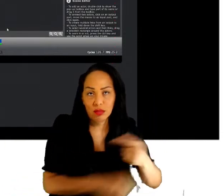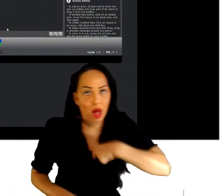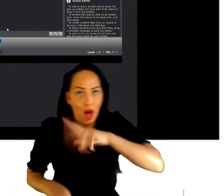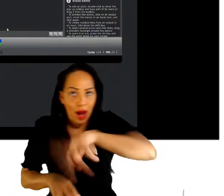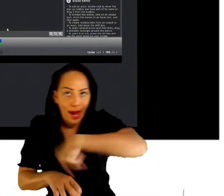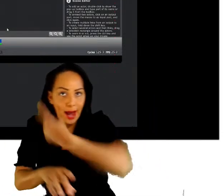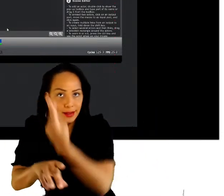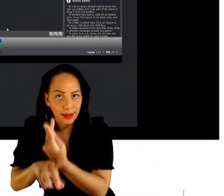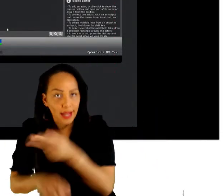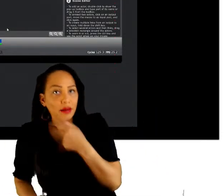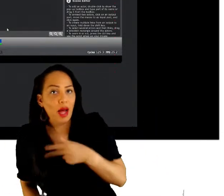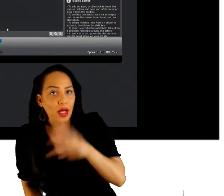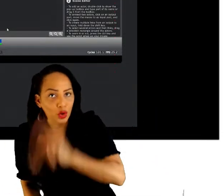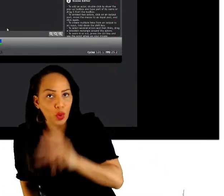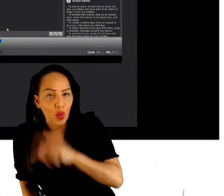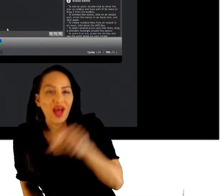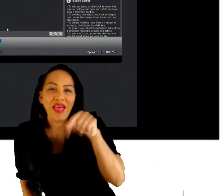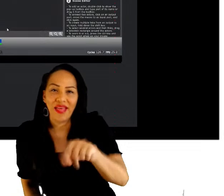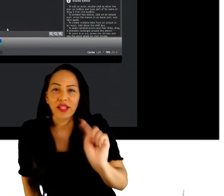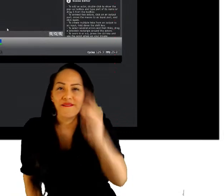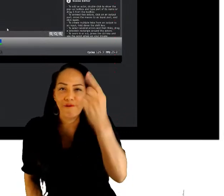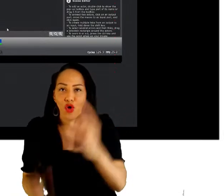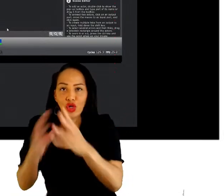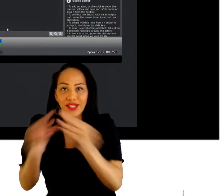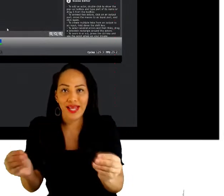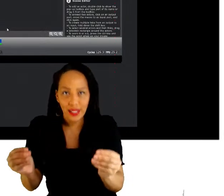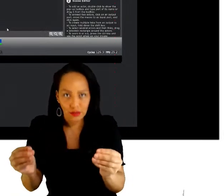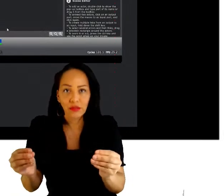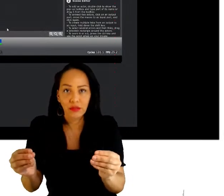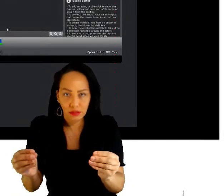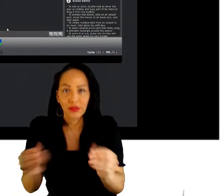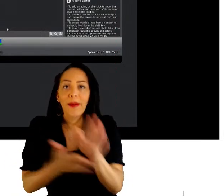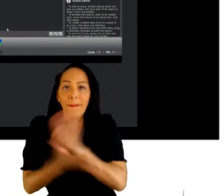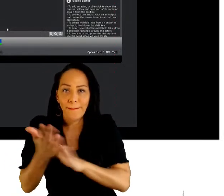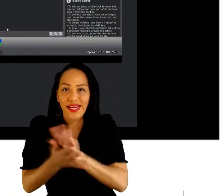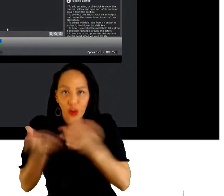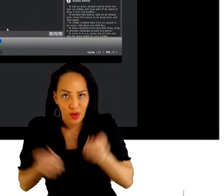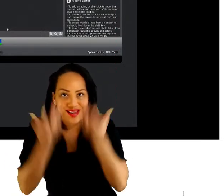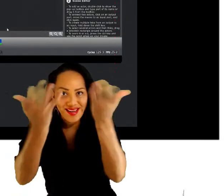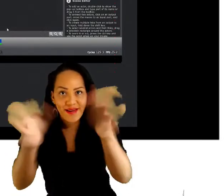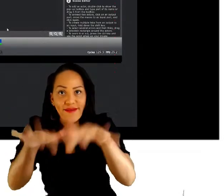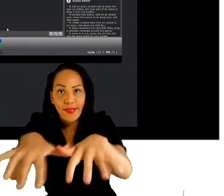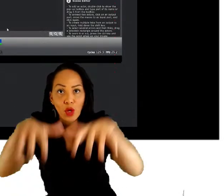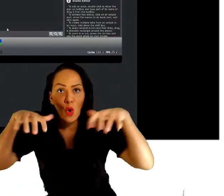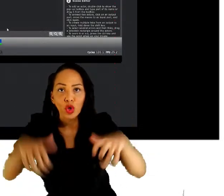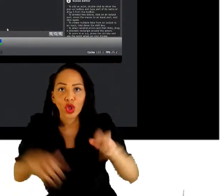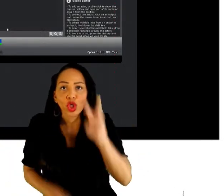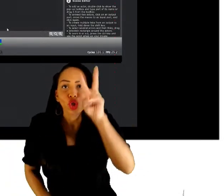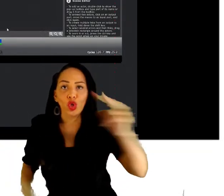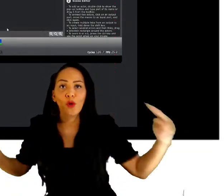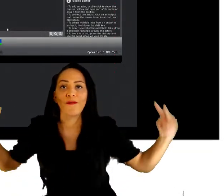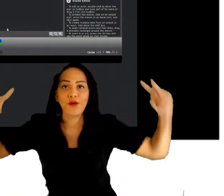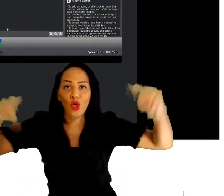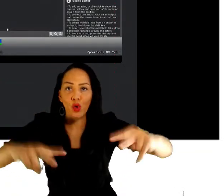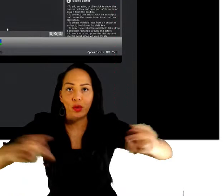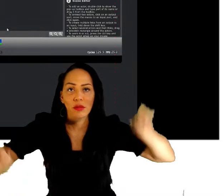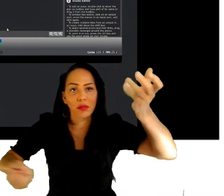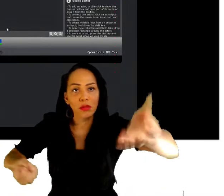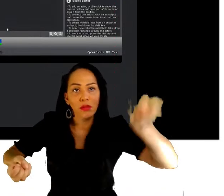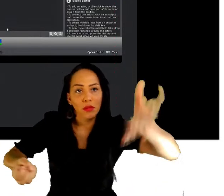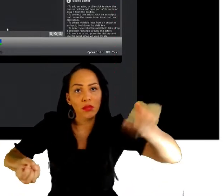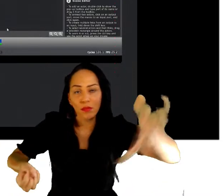And so from 2 different perspectives, we had a similar idea. And